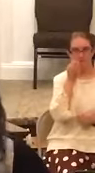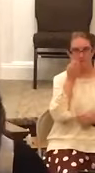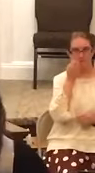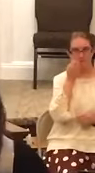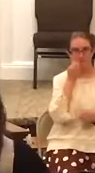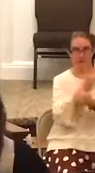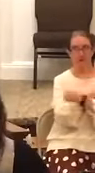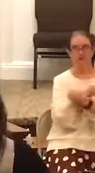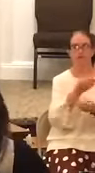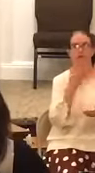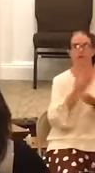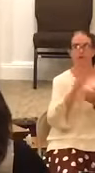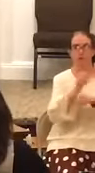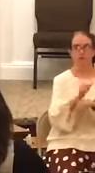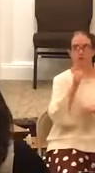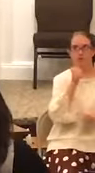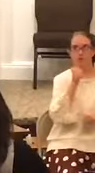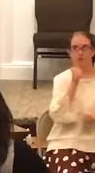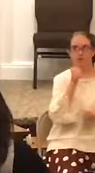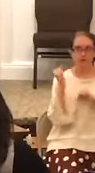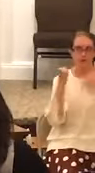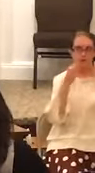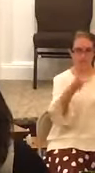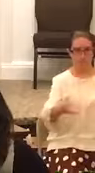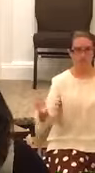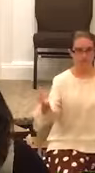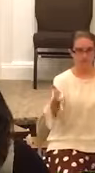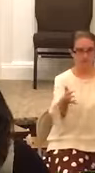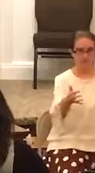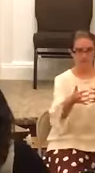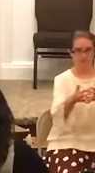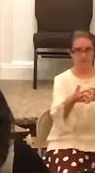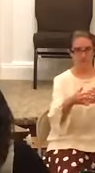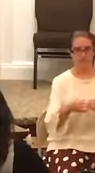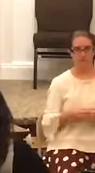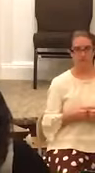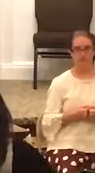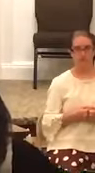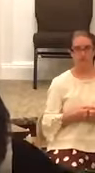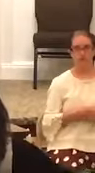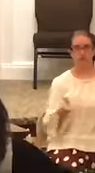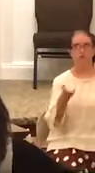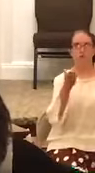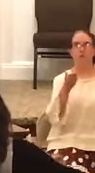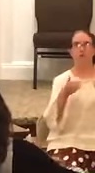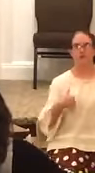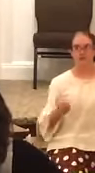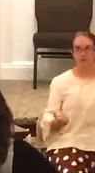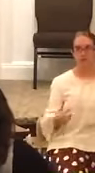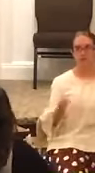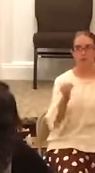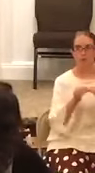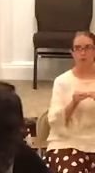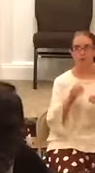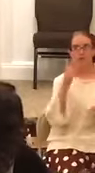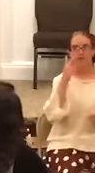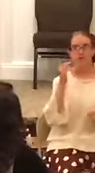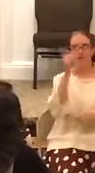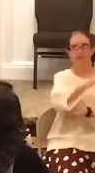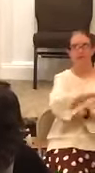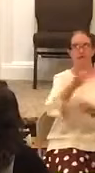unto love and to good works, not forsaking the assembling of ourselves together as the manner of some is, but exhorting one another, and so much more as you see the